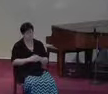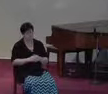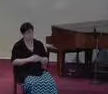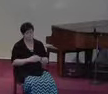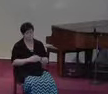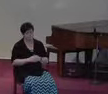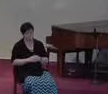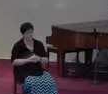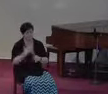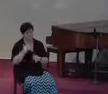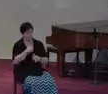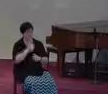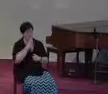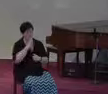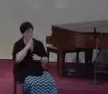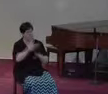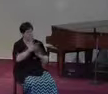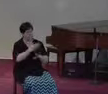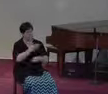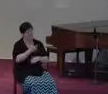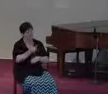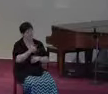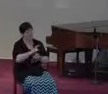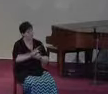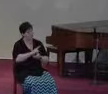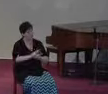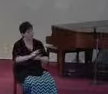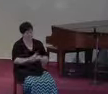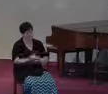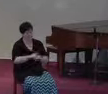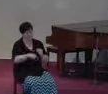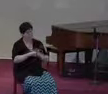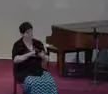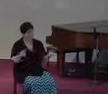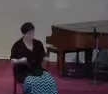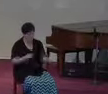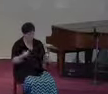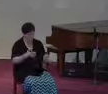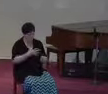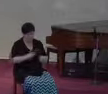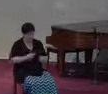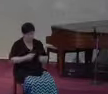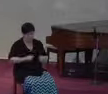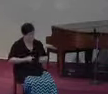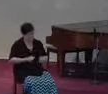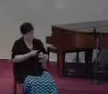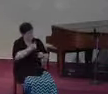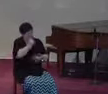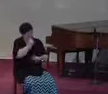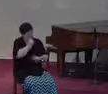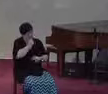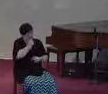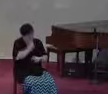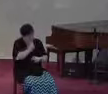We've talked over the last couple of weeks about how painful, how agonizing it was for Jesus on the cross.